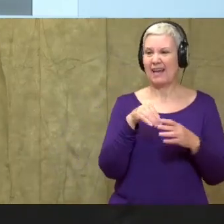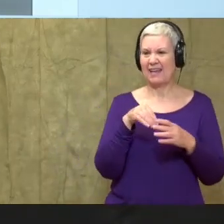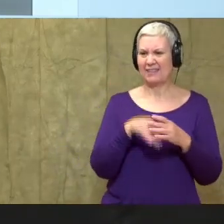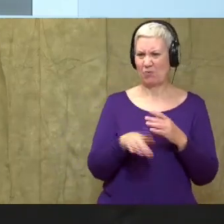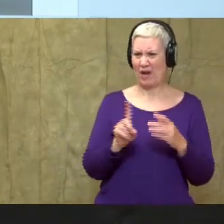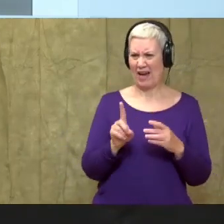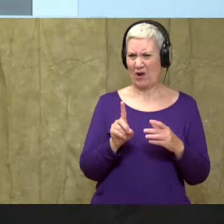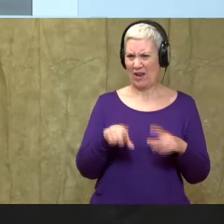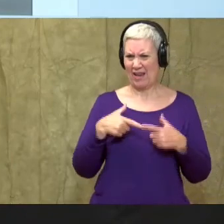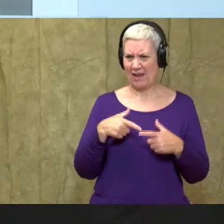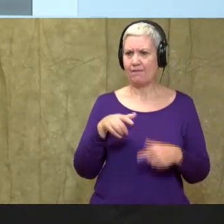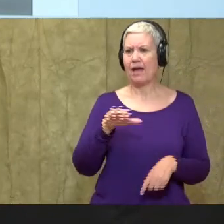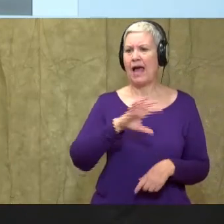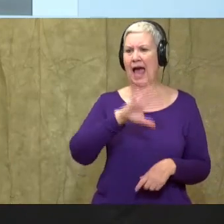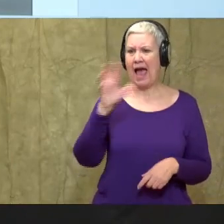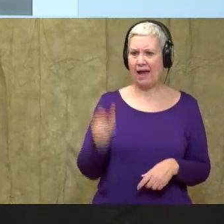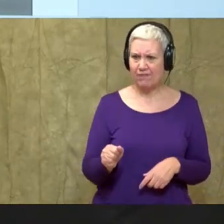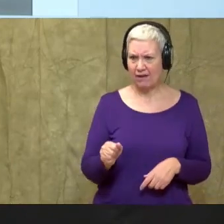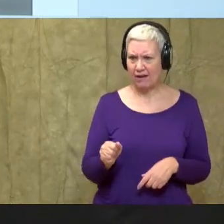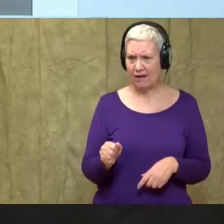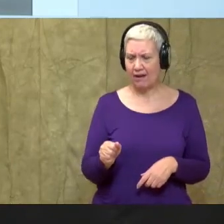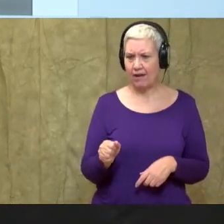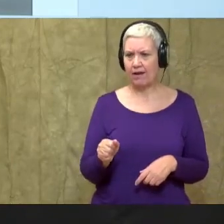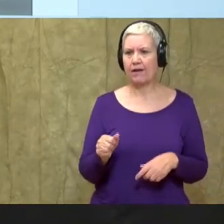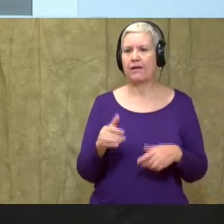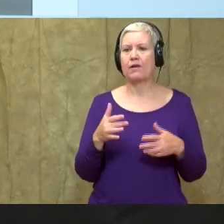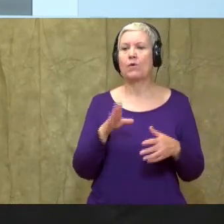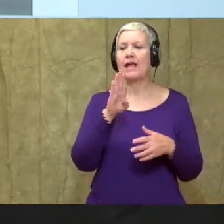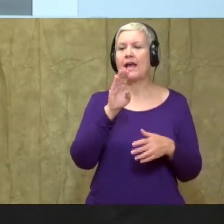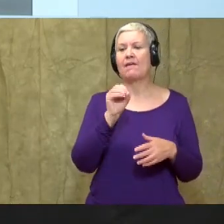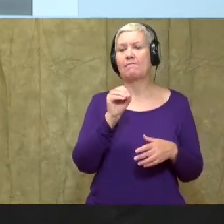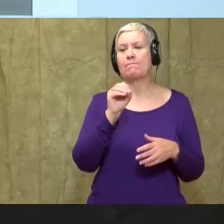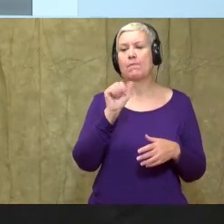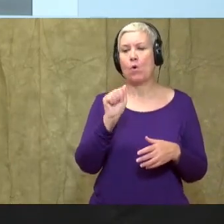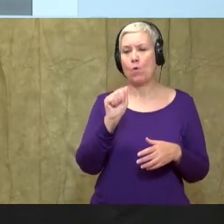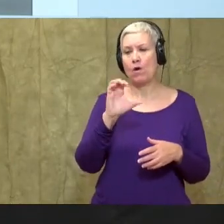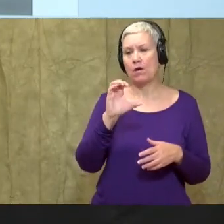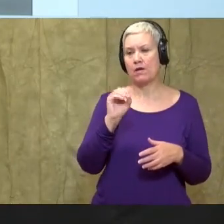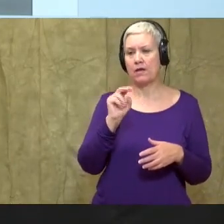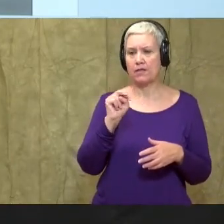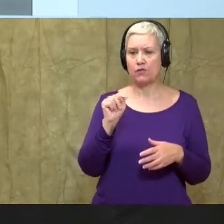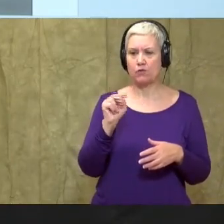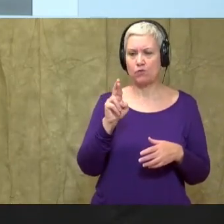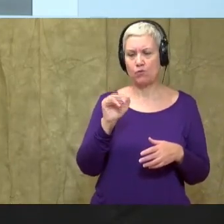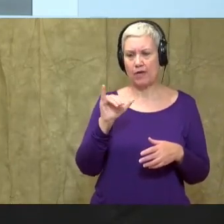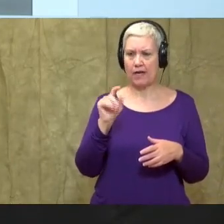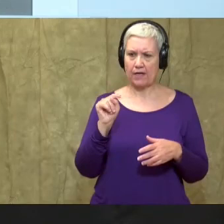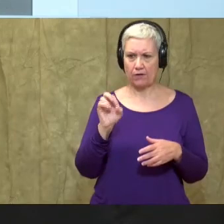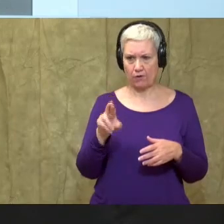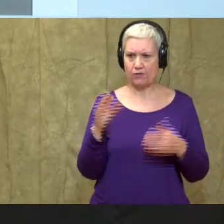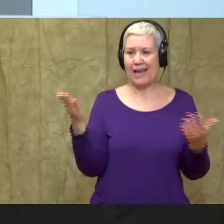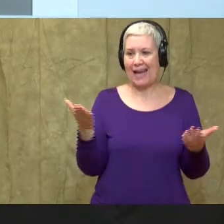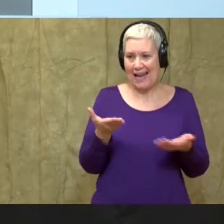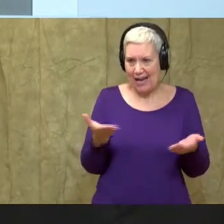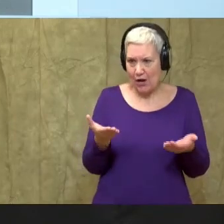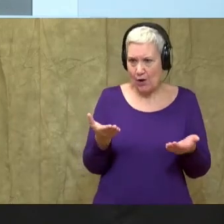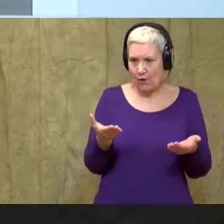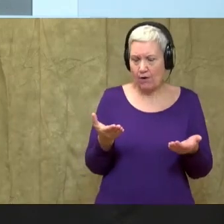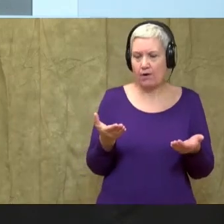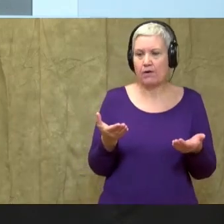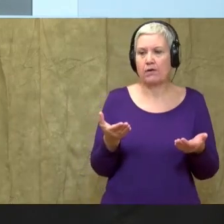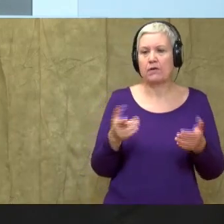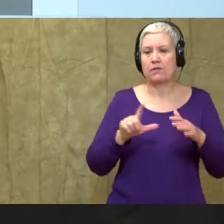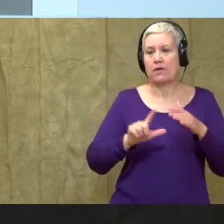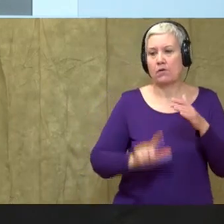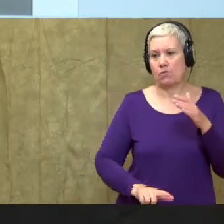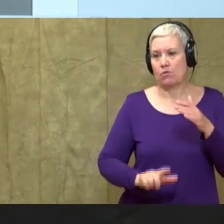continent. We have like boa constrictors and snakes like that that are from this area,